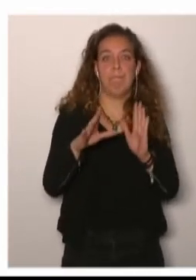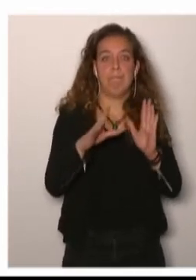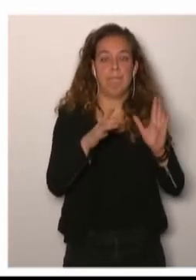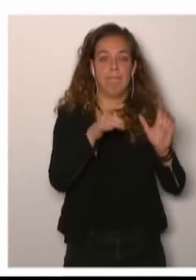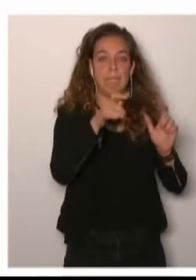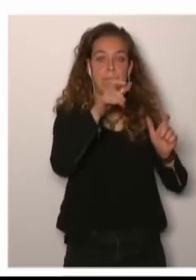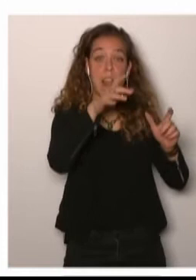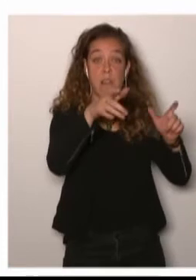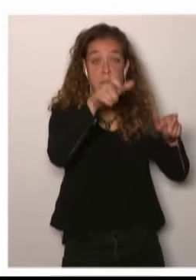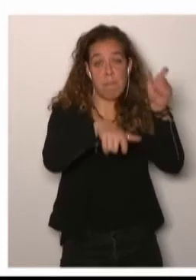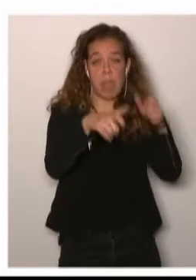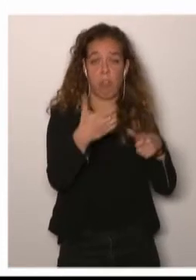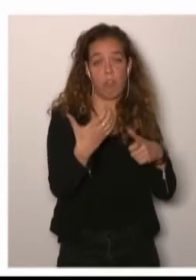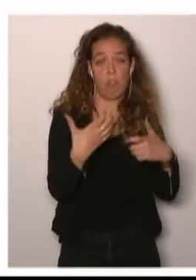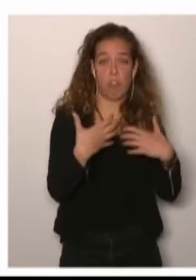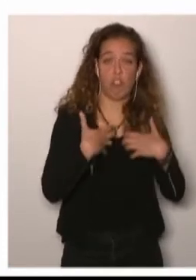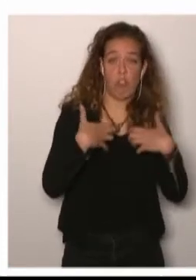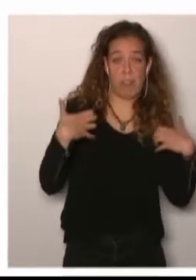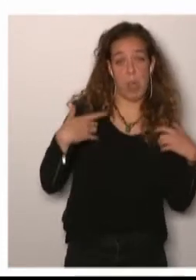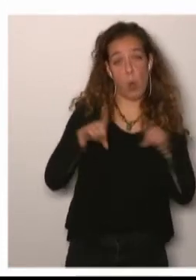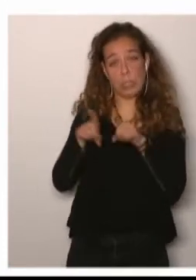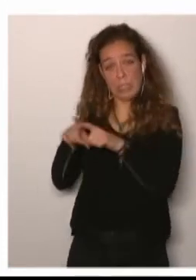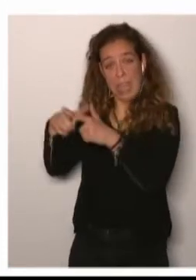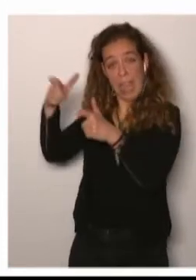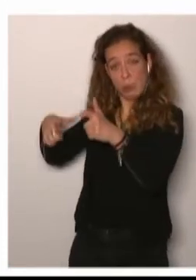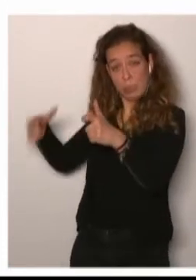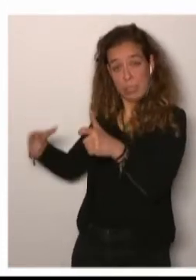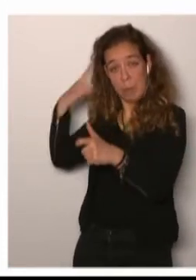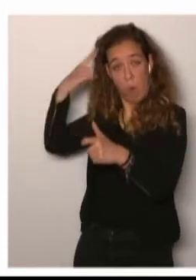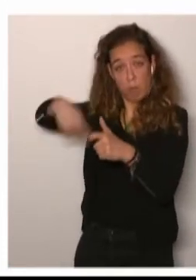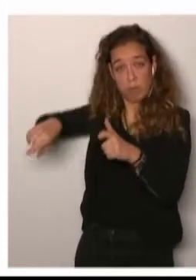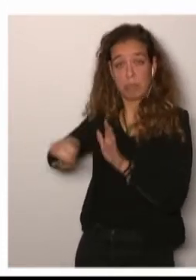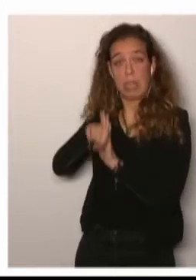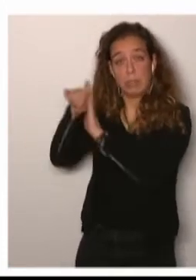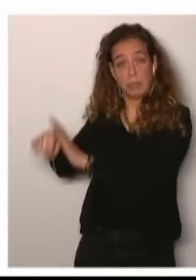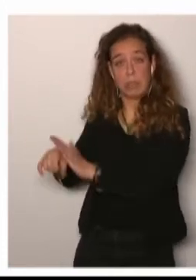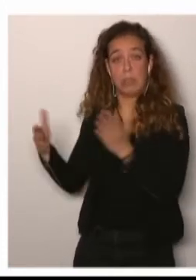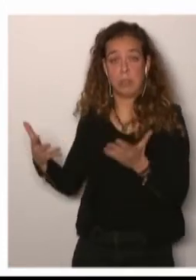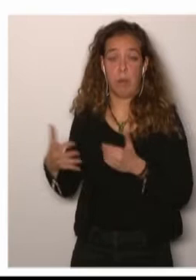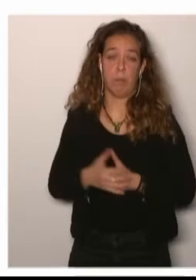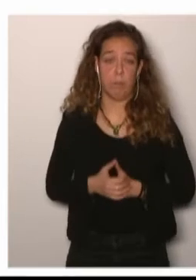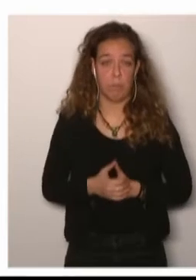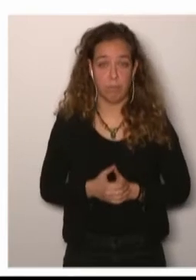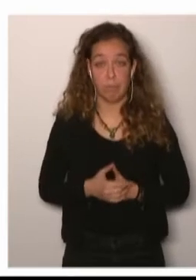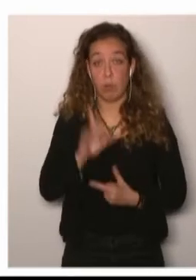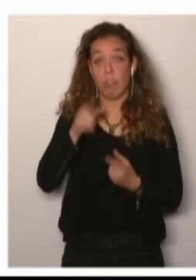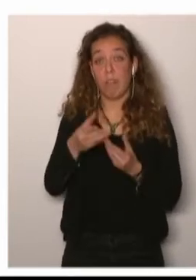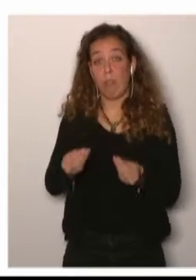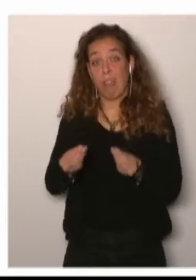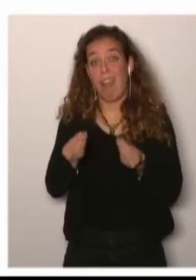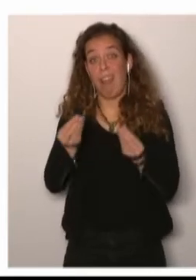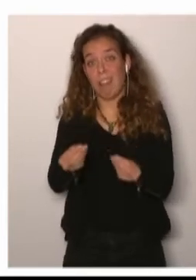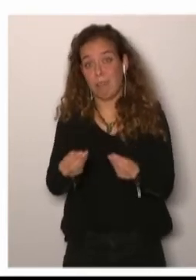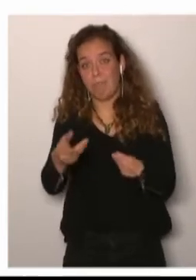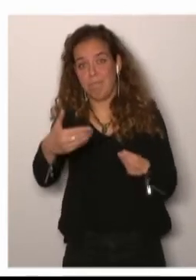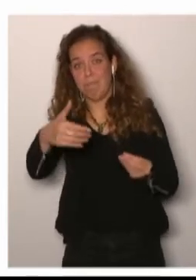able to support regulatory decision-making on mandated development plans governed by the pediatric regulation. And